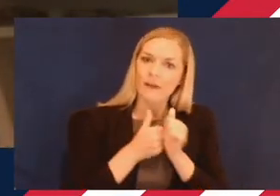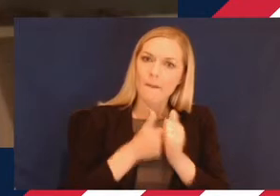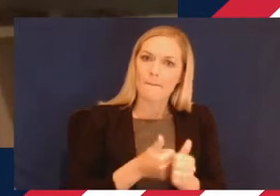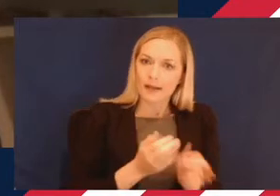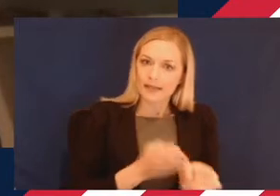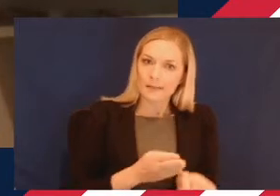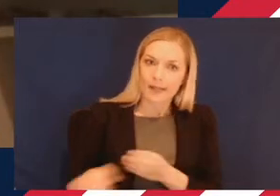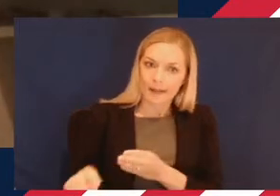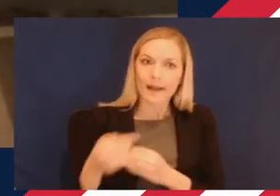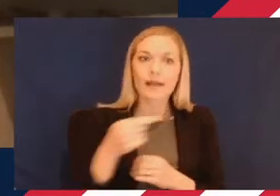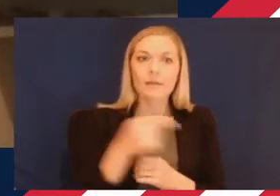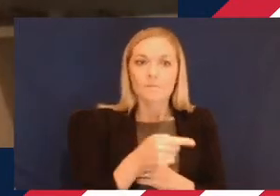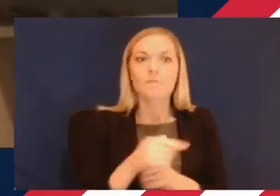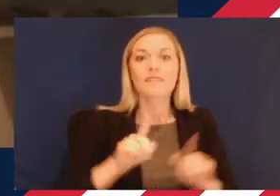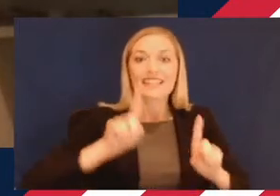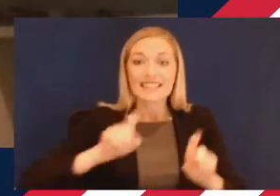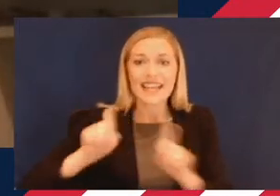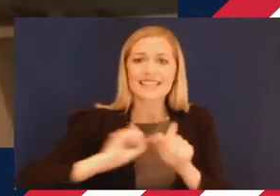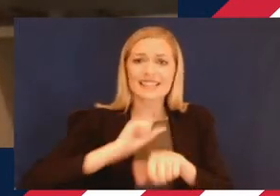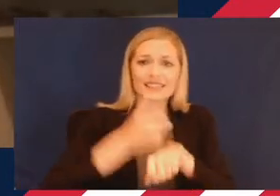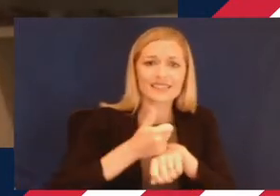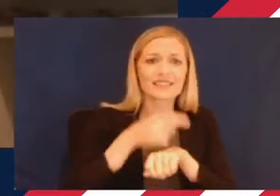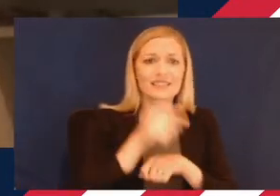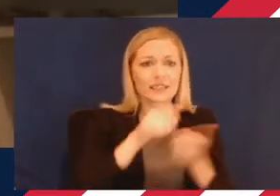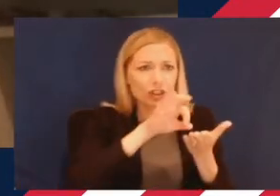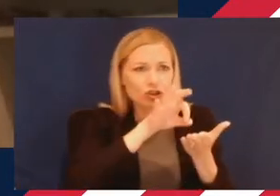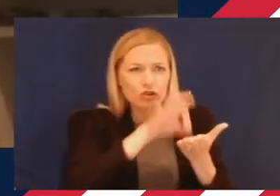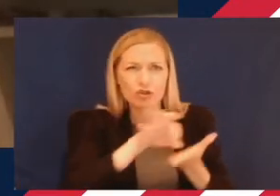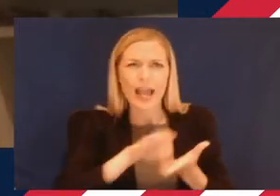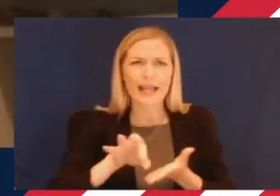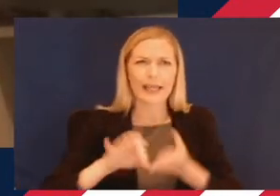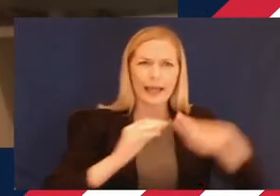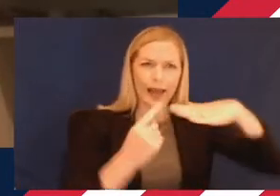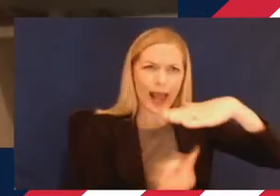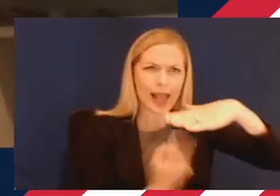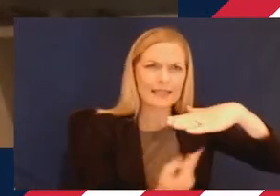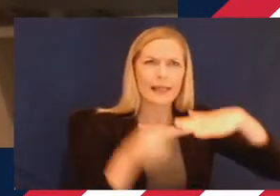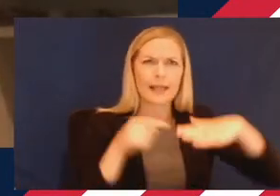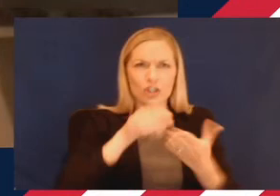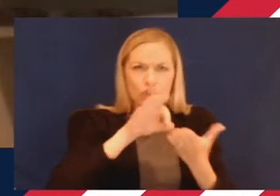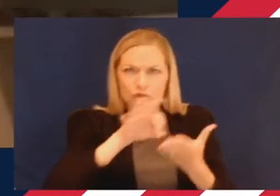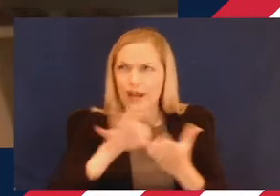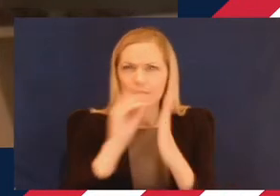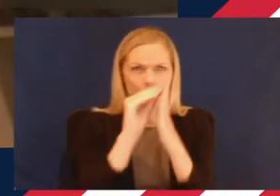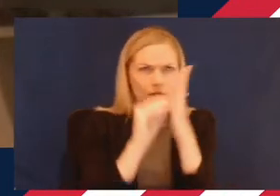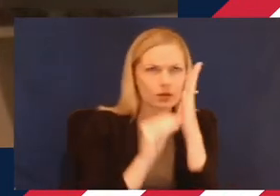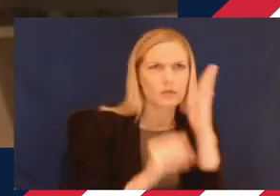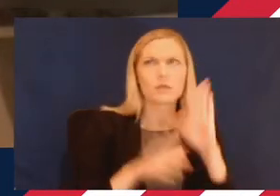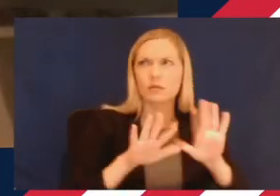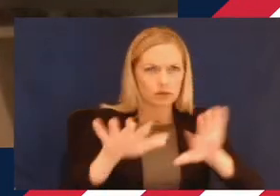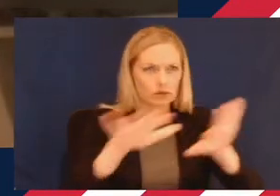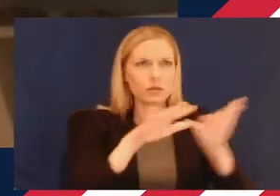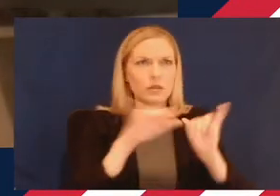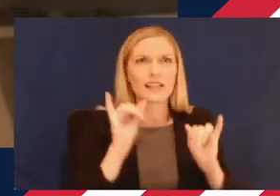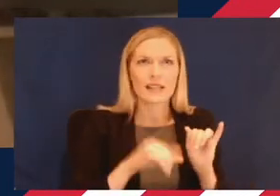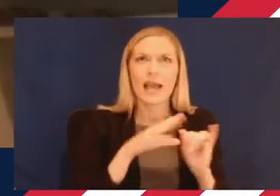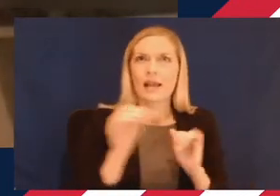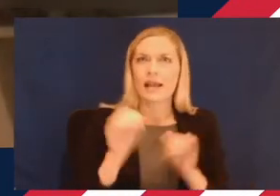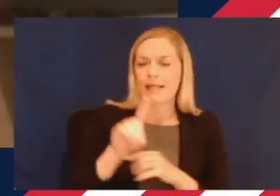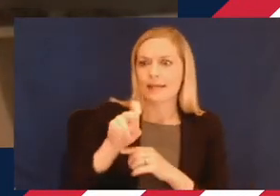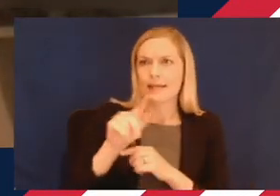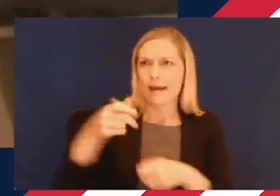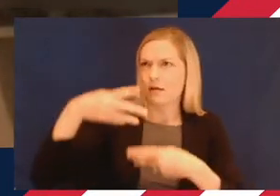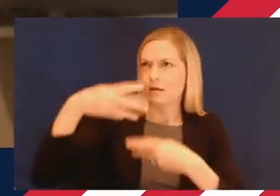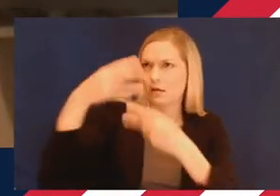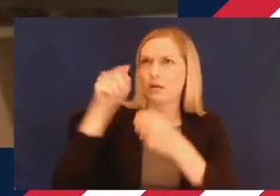testing, tracing, tracking, isolation, quarantine, managing an integrated data architecture that's transparent and informs decision-making. If